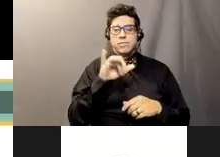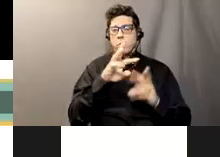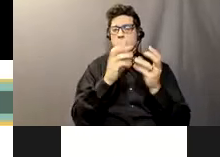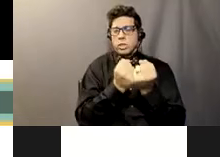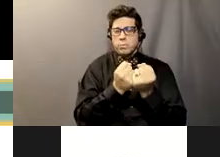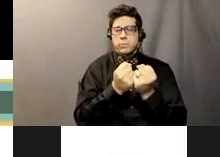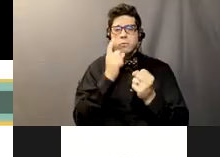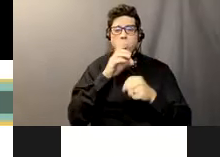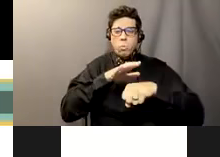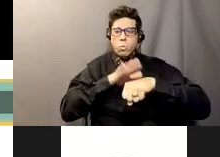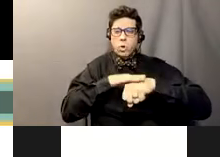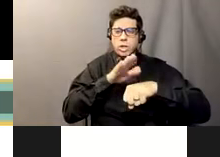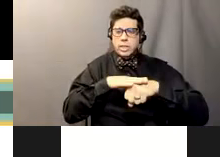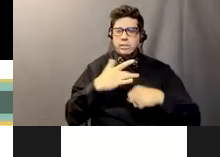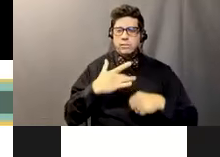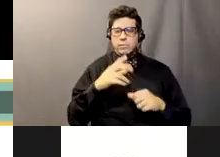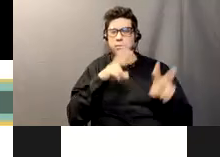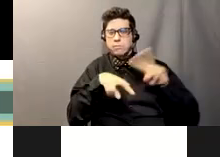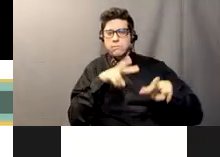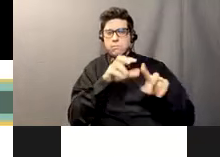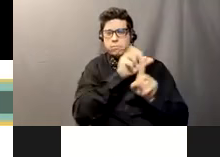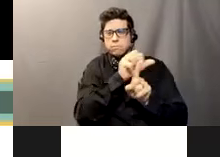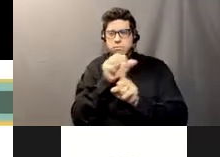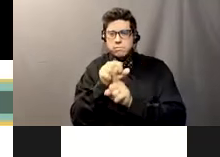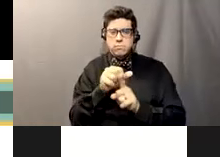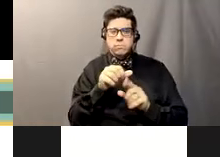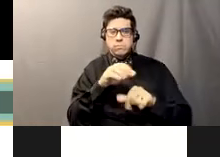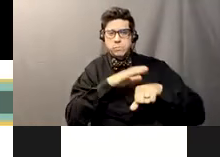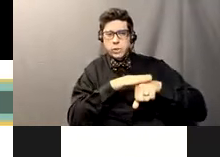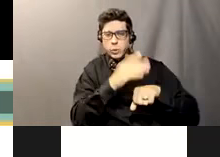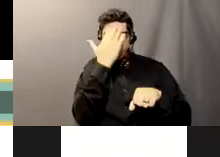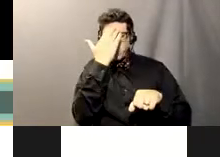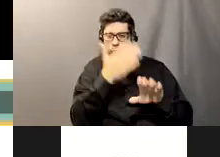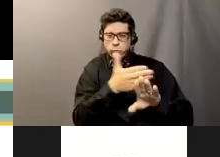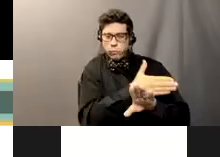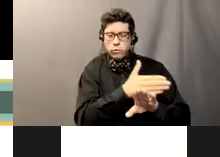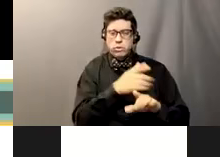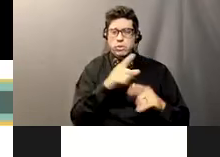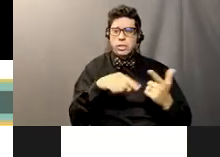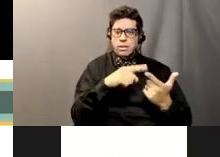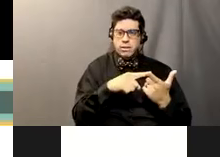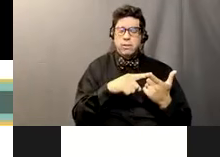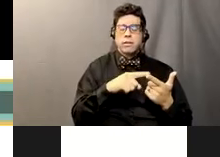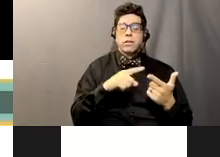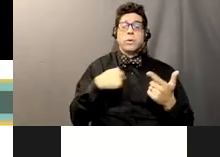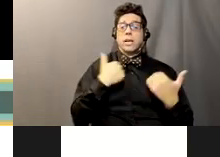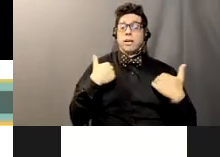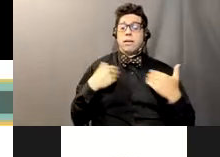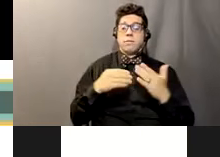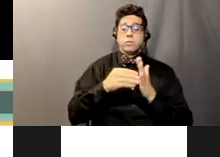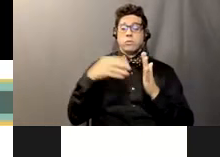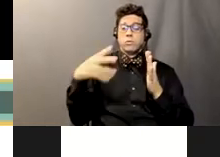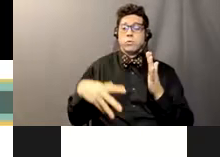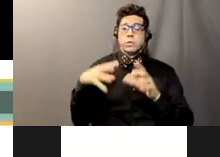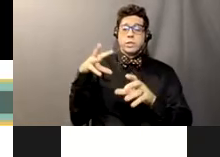warning signs, risk factors, and even resources that are available to youth in crisis. And then finally, we have our student engagement component,